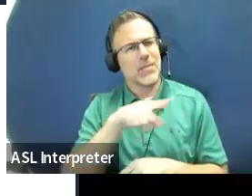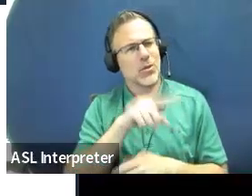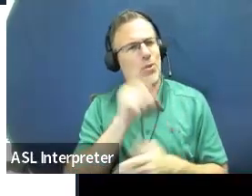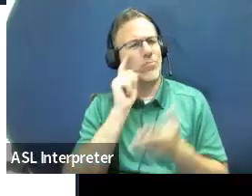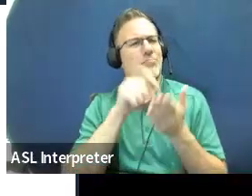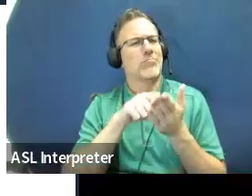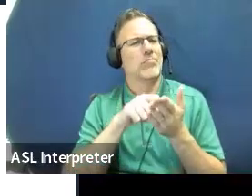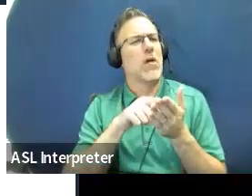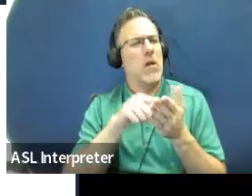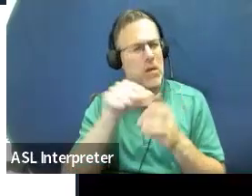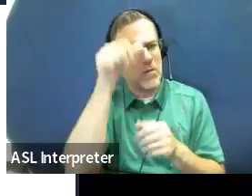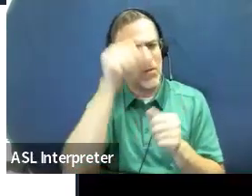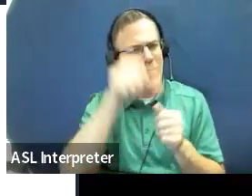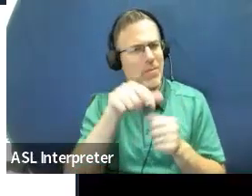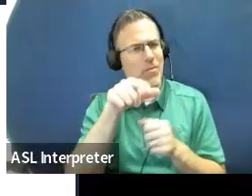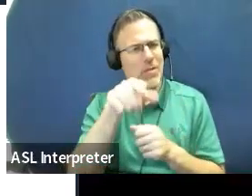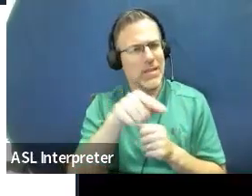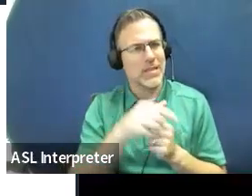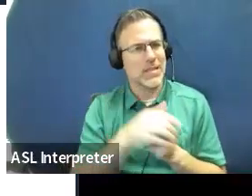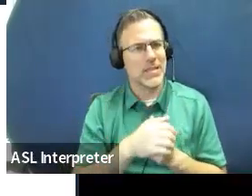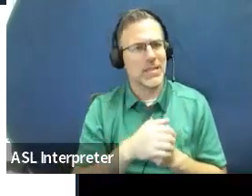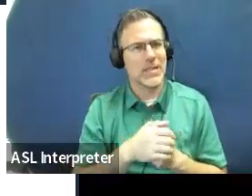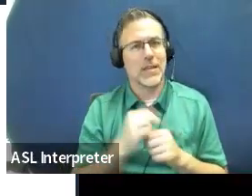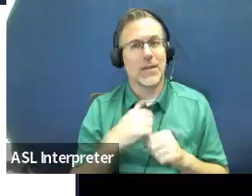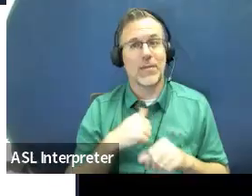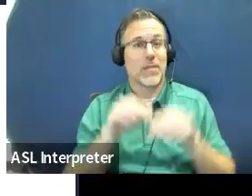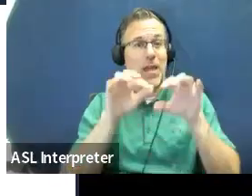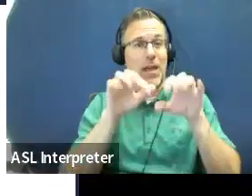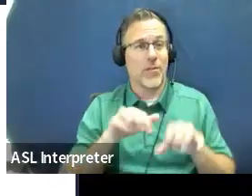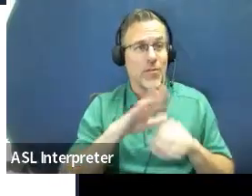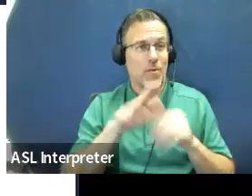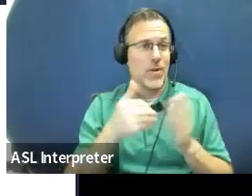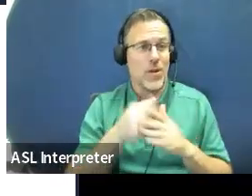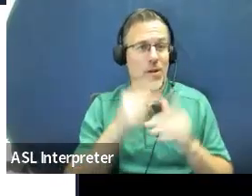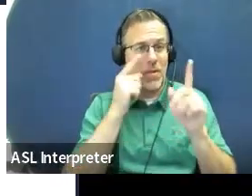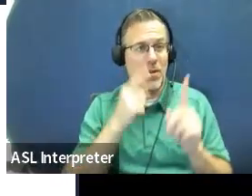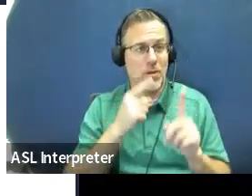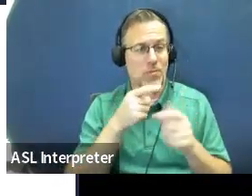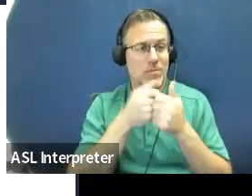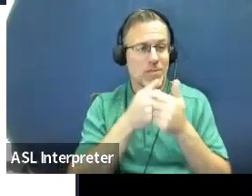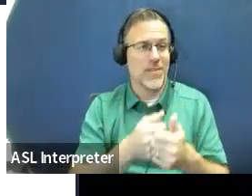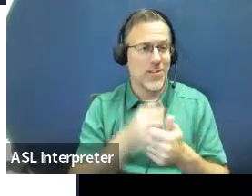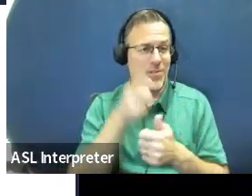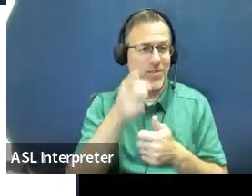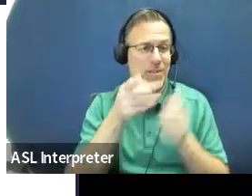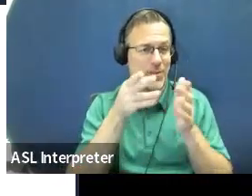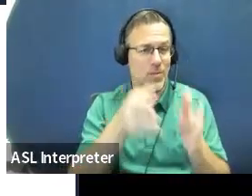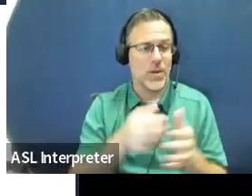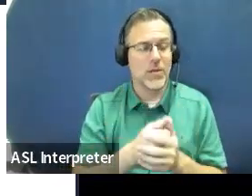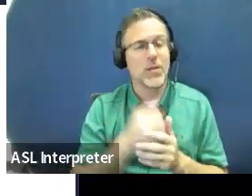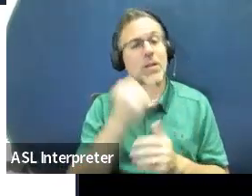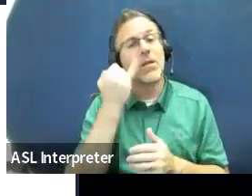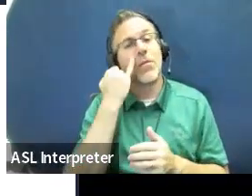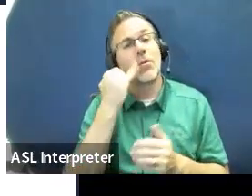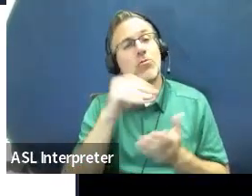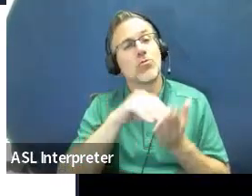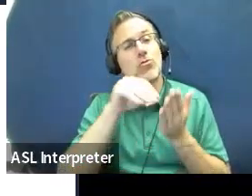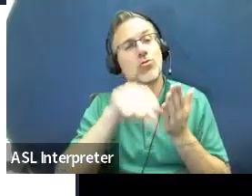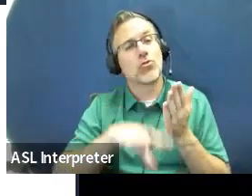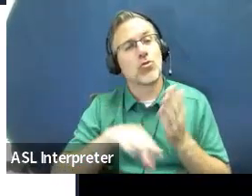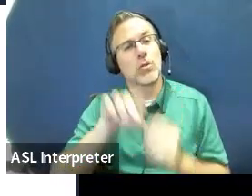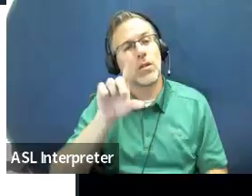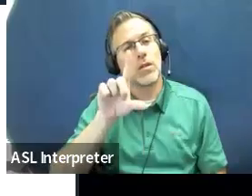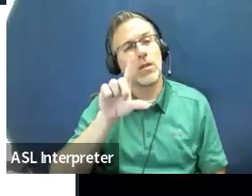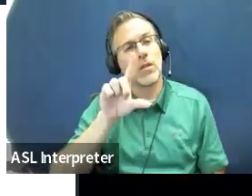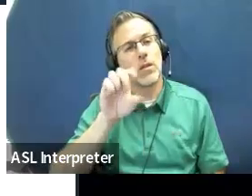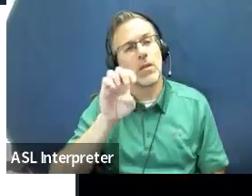to me because I probably wrote all my goals this way. So you have a student, Leo, is currently at